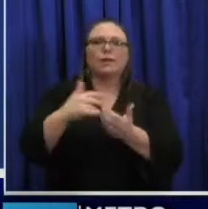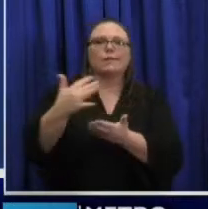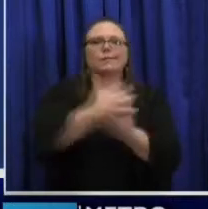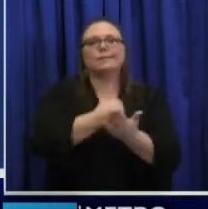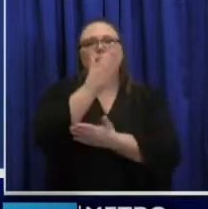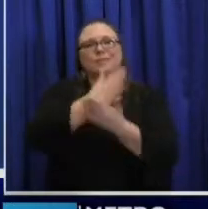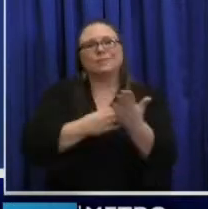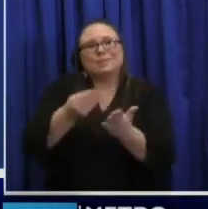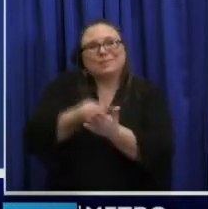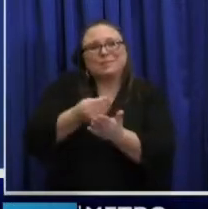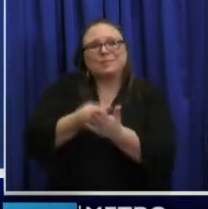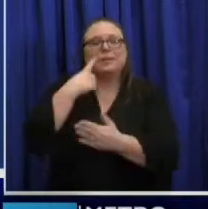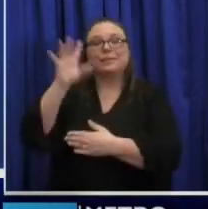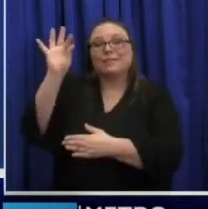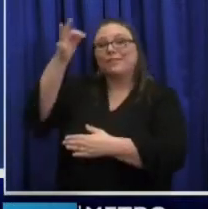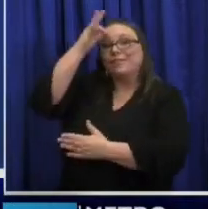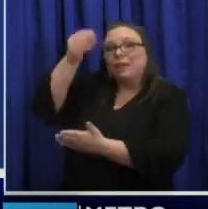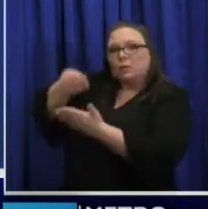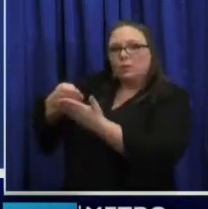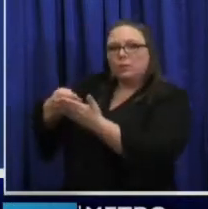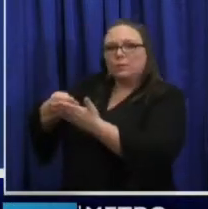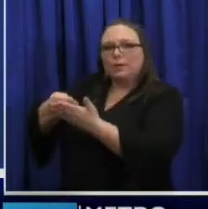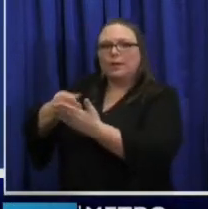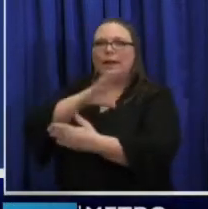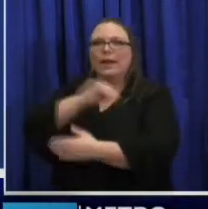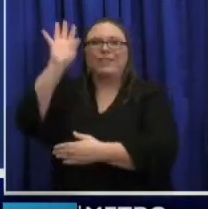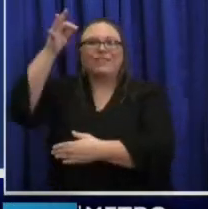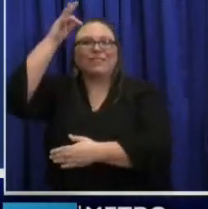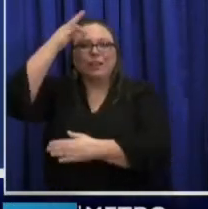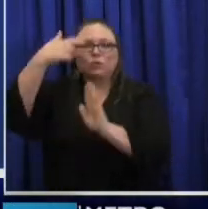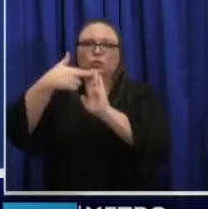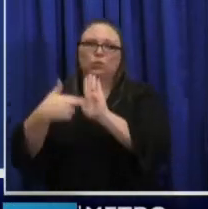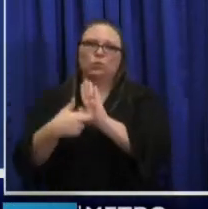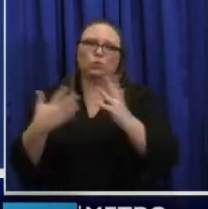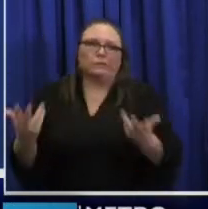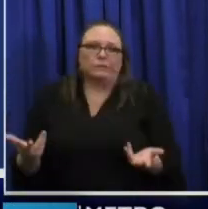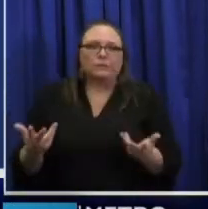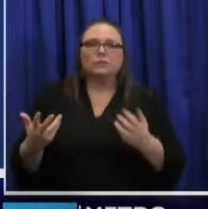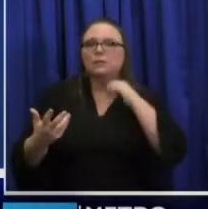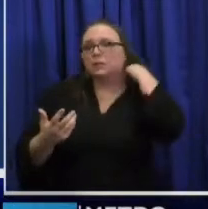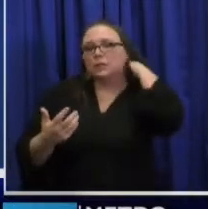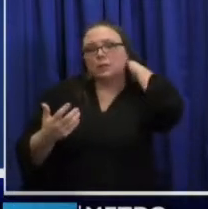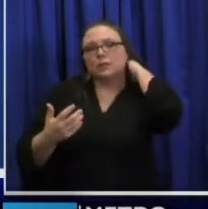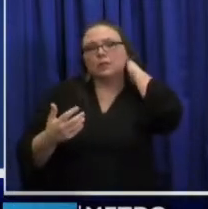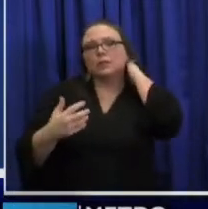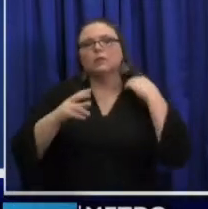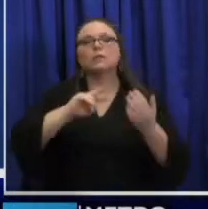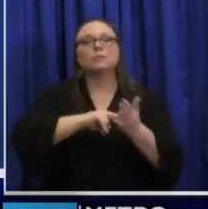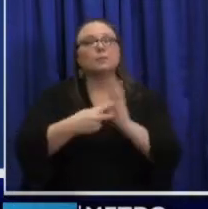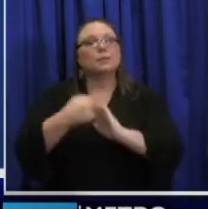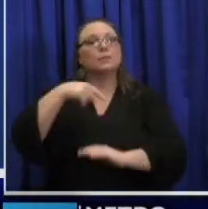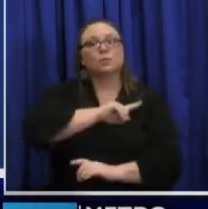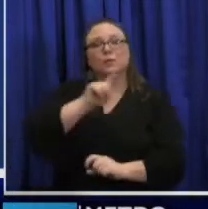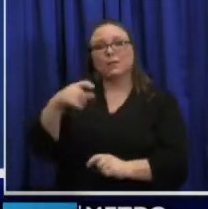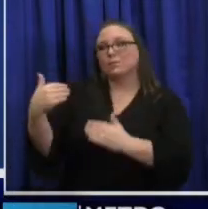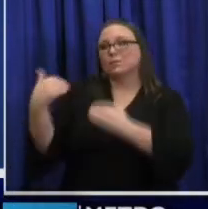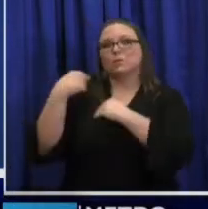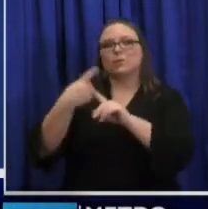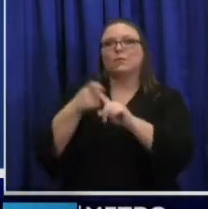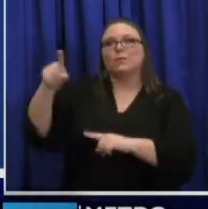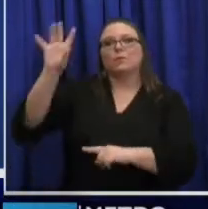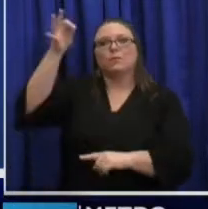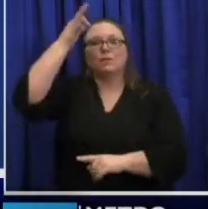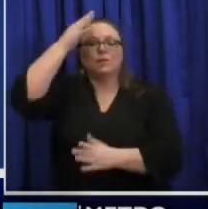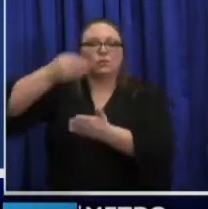overpaid funds because there are federal dollars and there are federal rules. And we're going to be responsible stewards of the